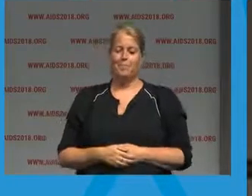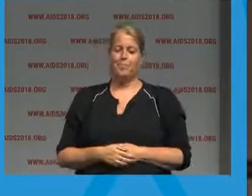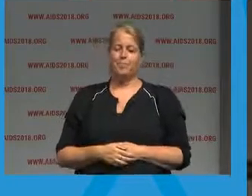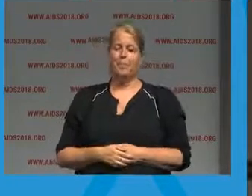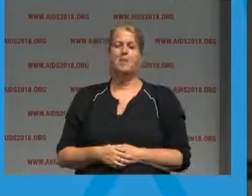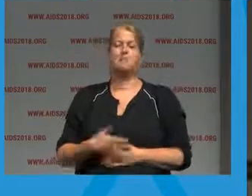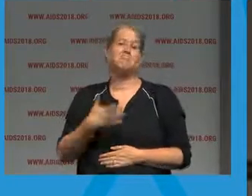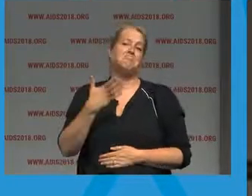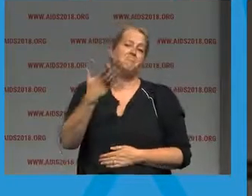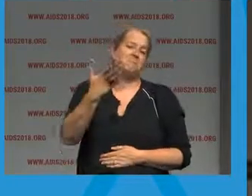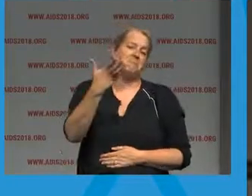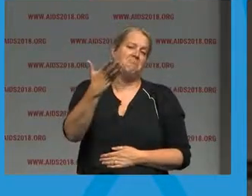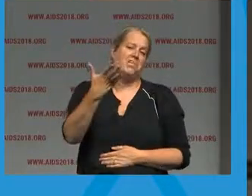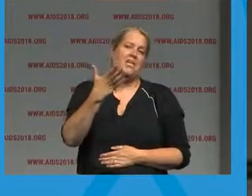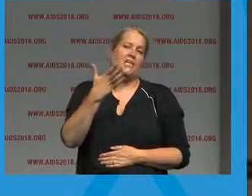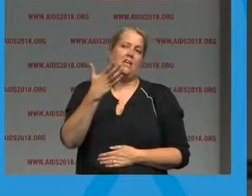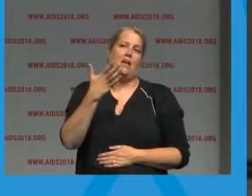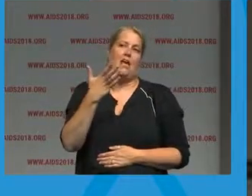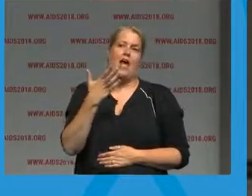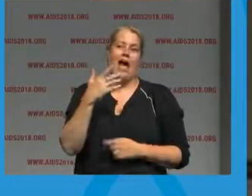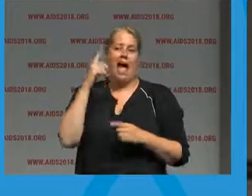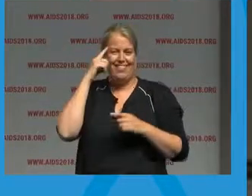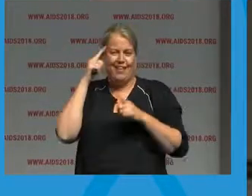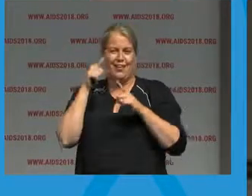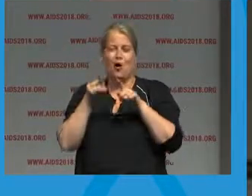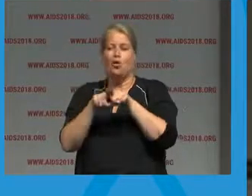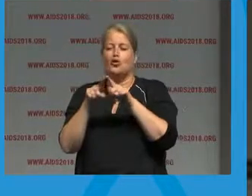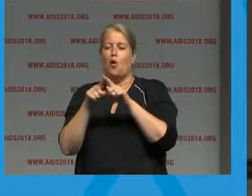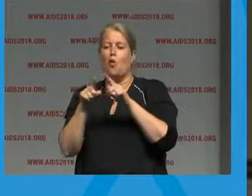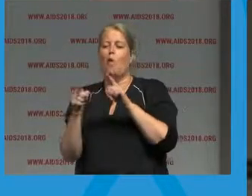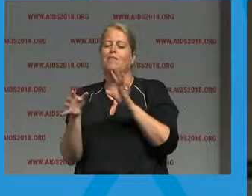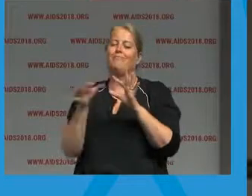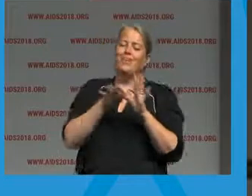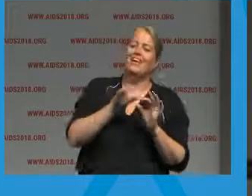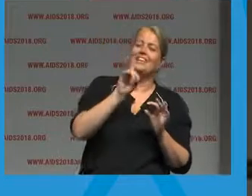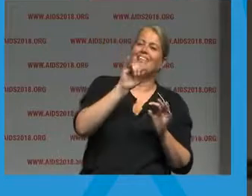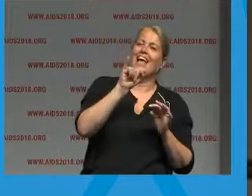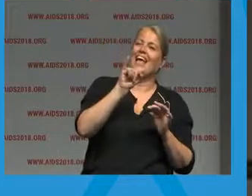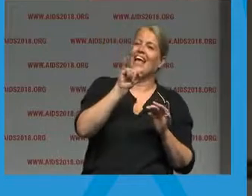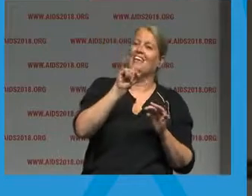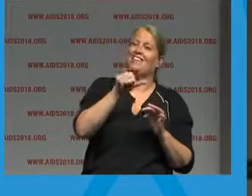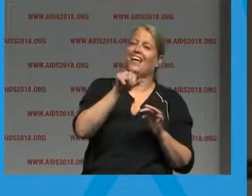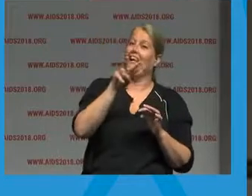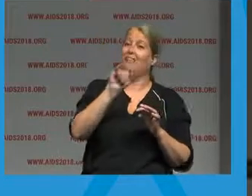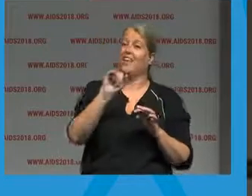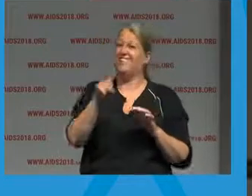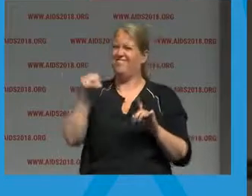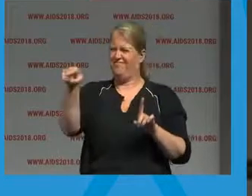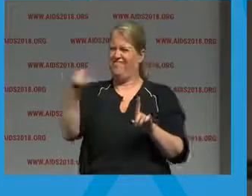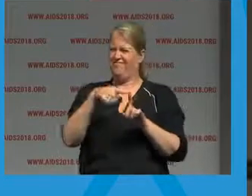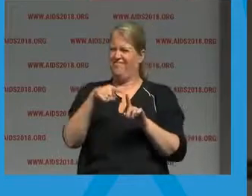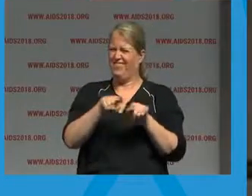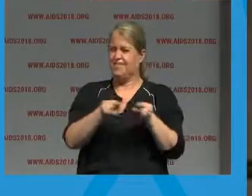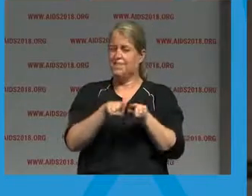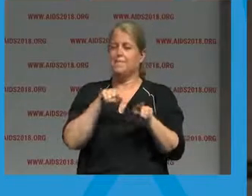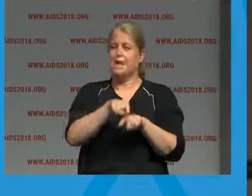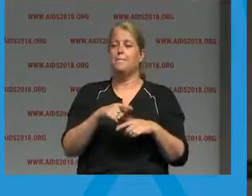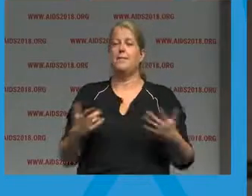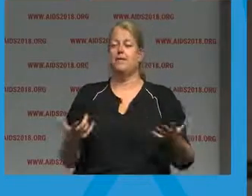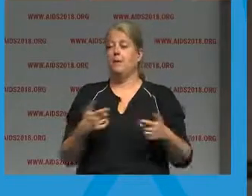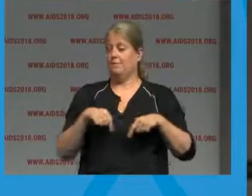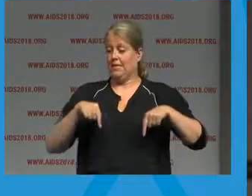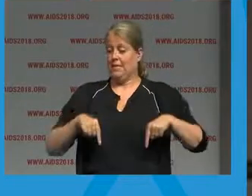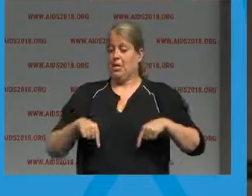say something that also I think gets to David's point and request for comment. You know, standing